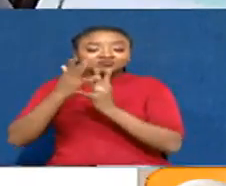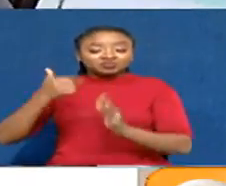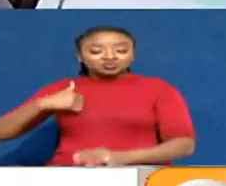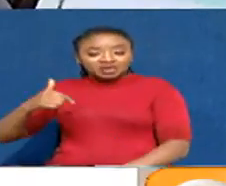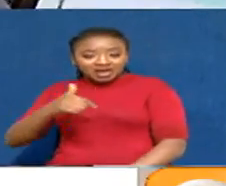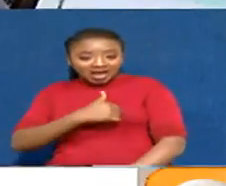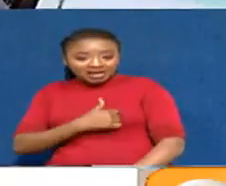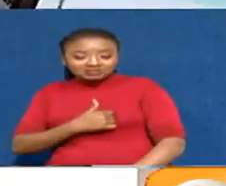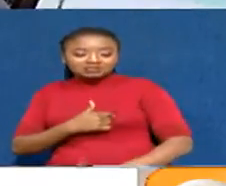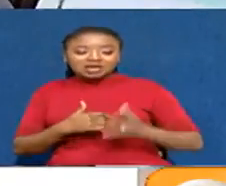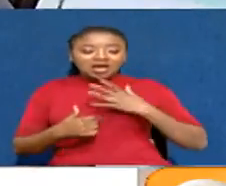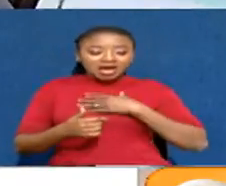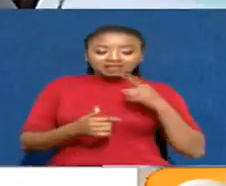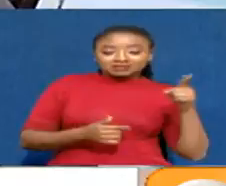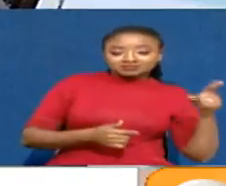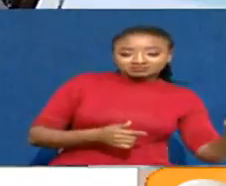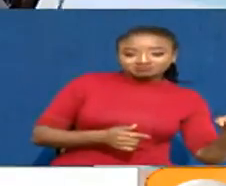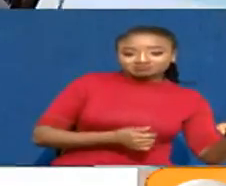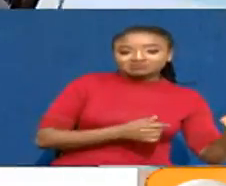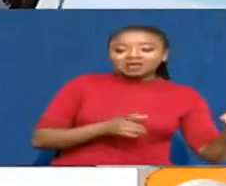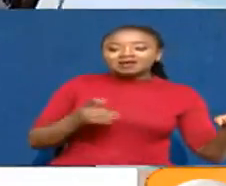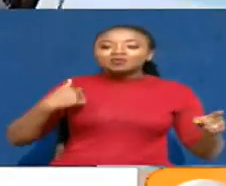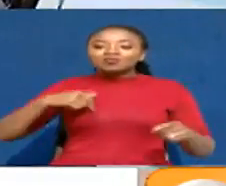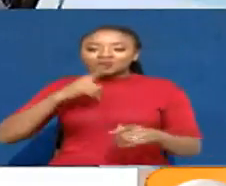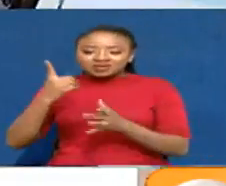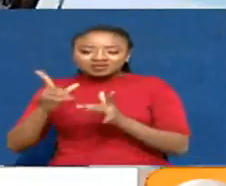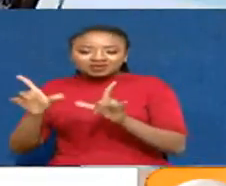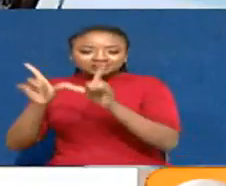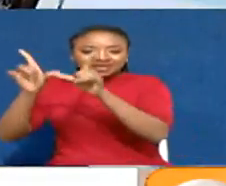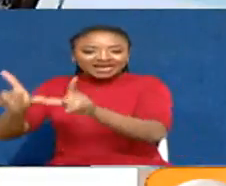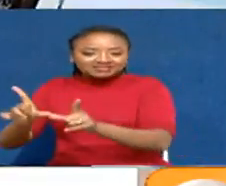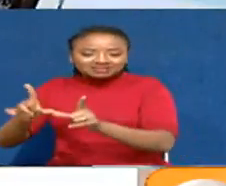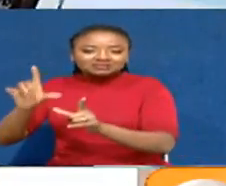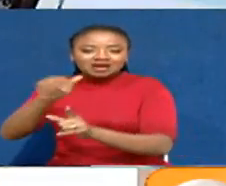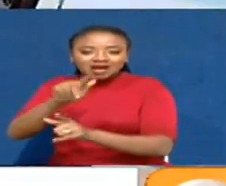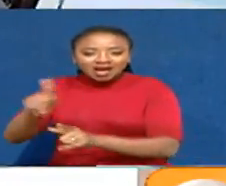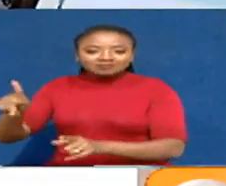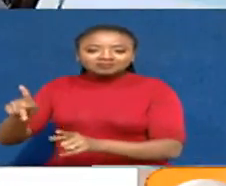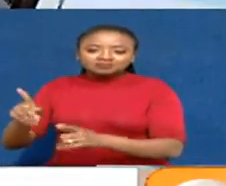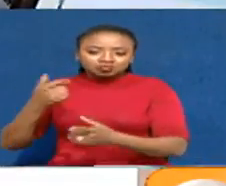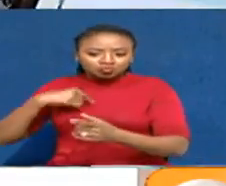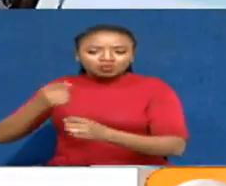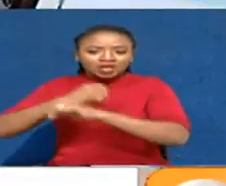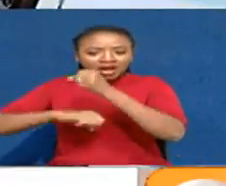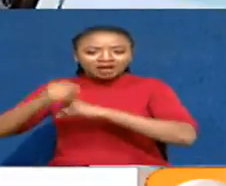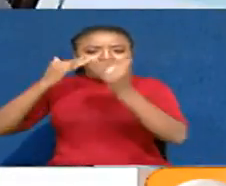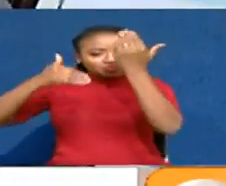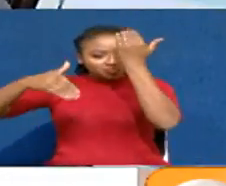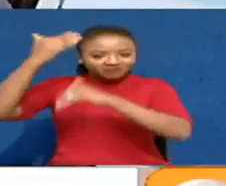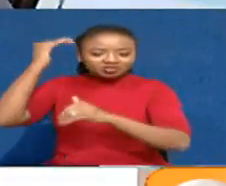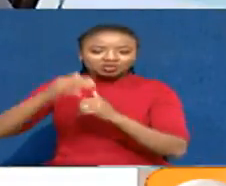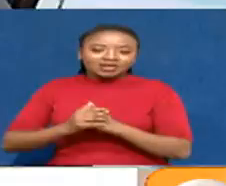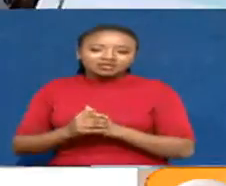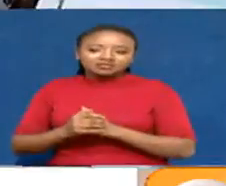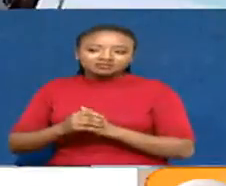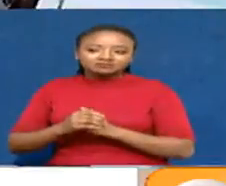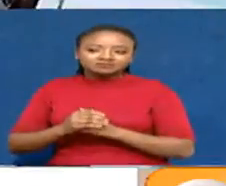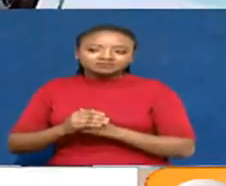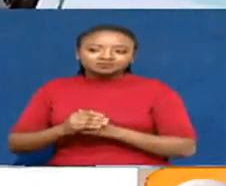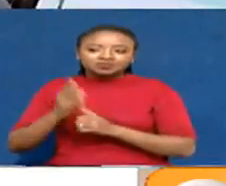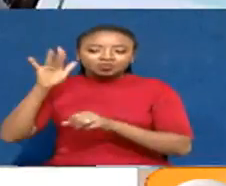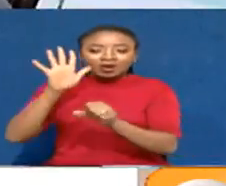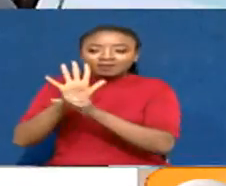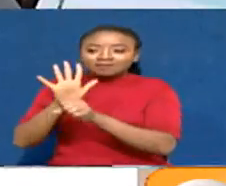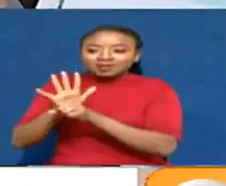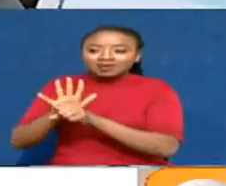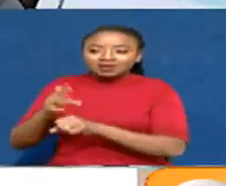the debt collection practice and the ethos and the professionalism behind the business. So most of us